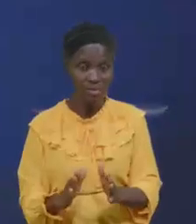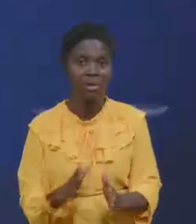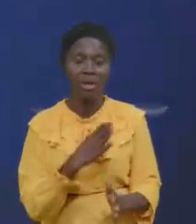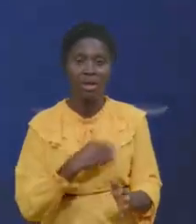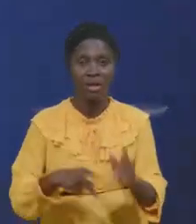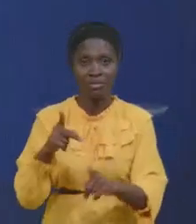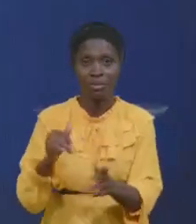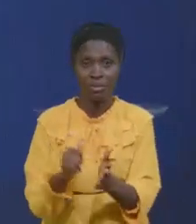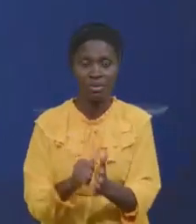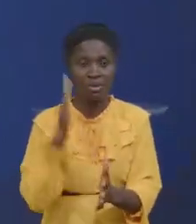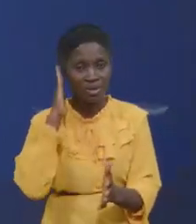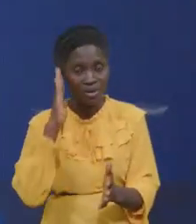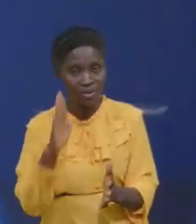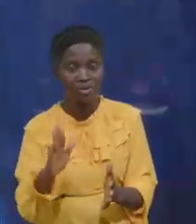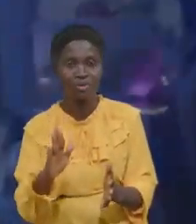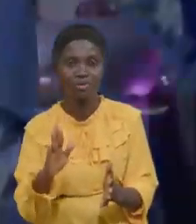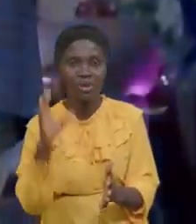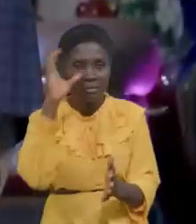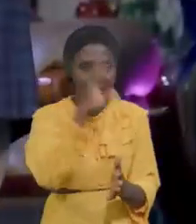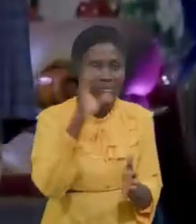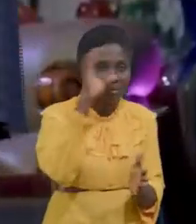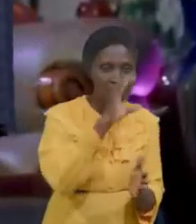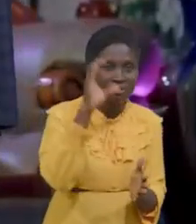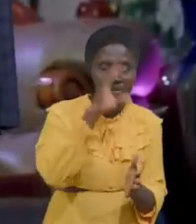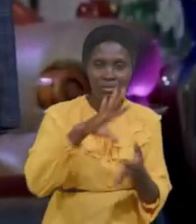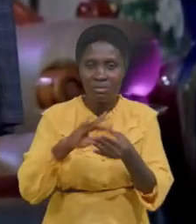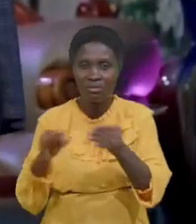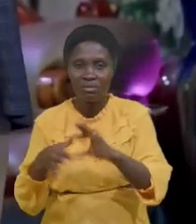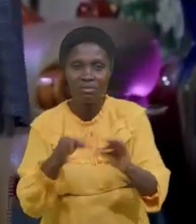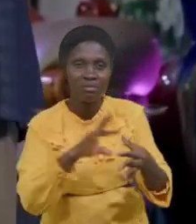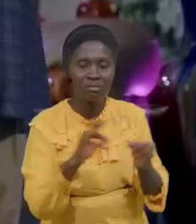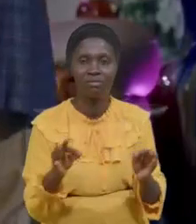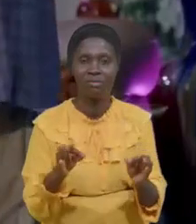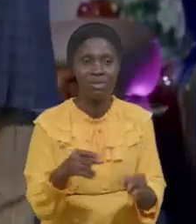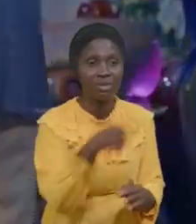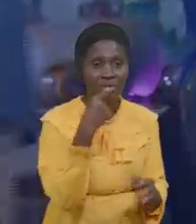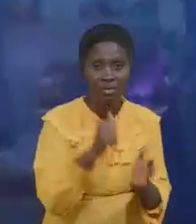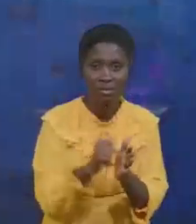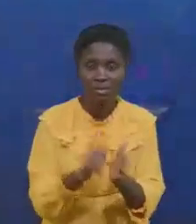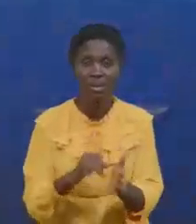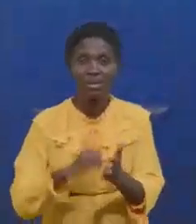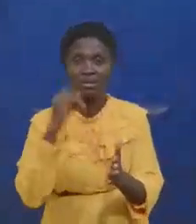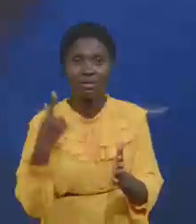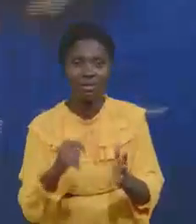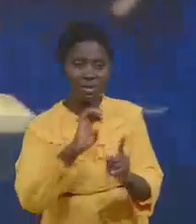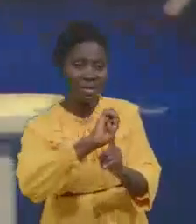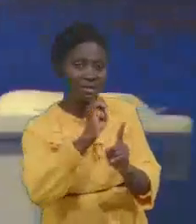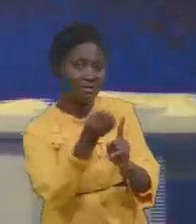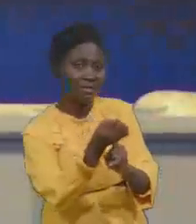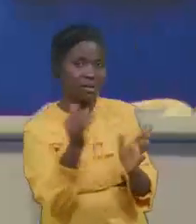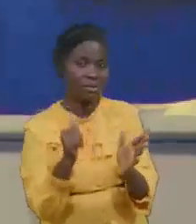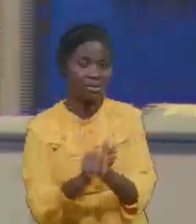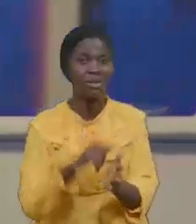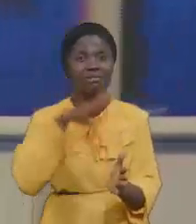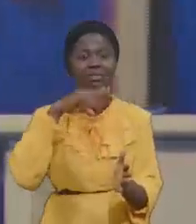theory and theory and theory, they say it's the environment that corrupts us.